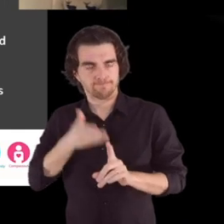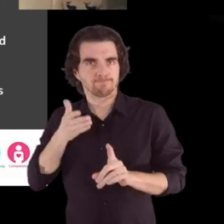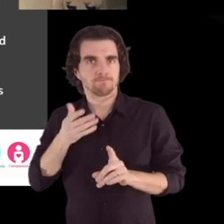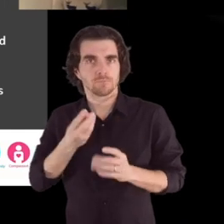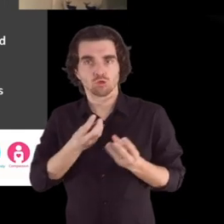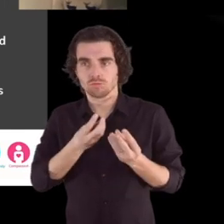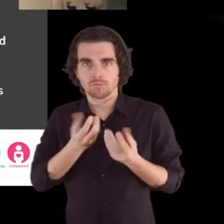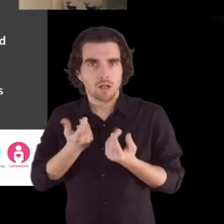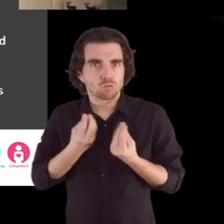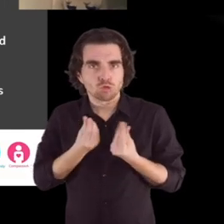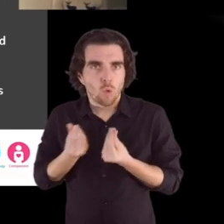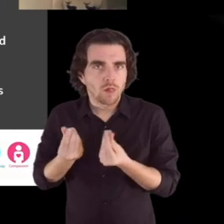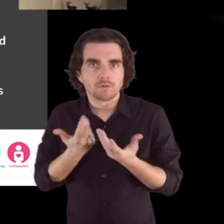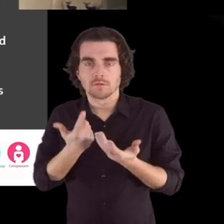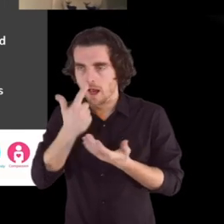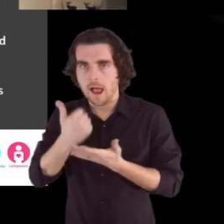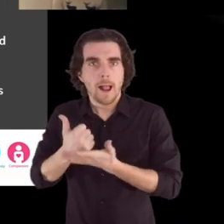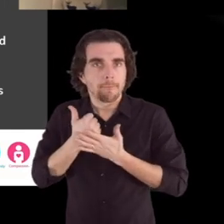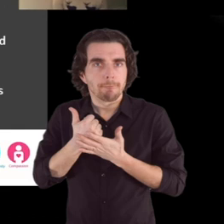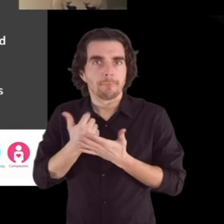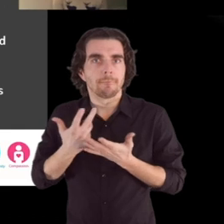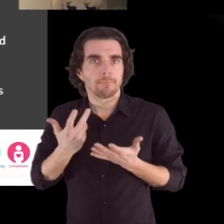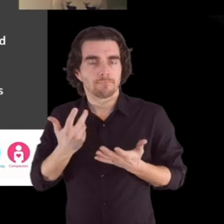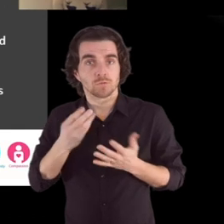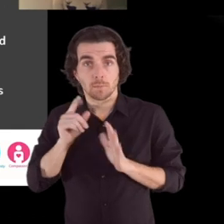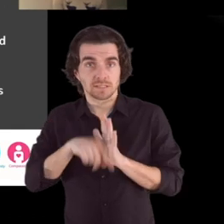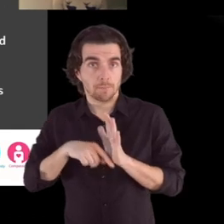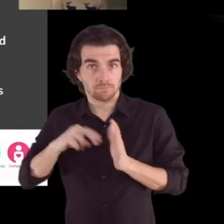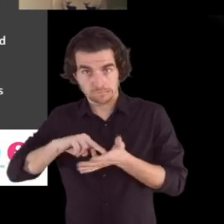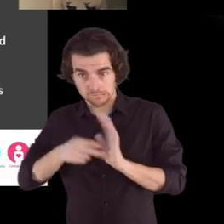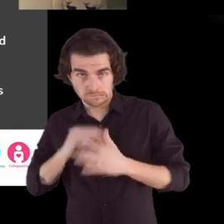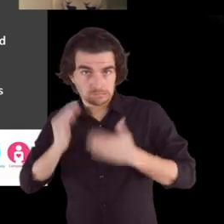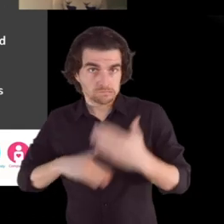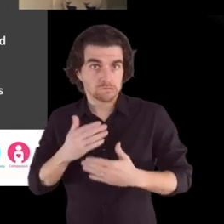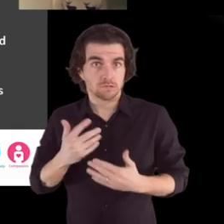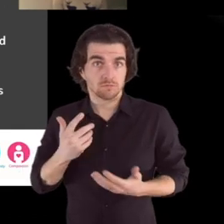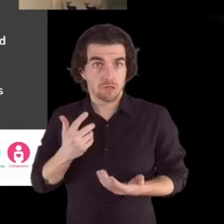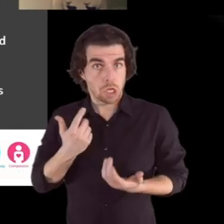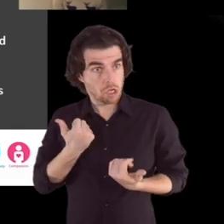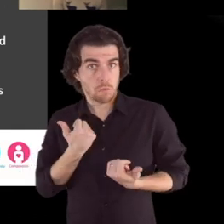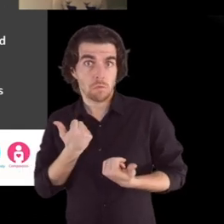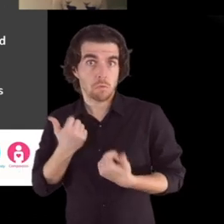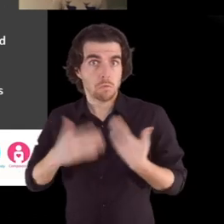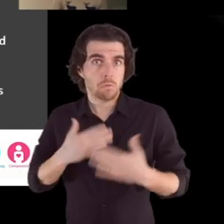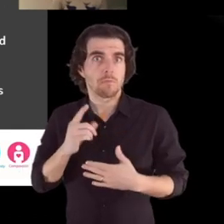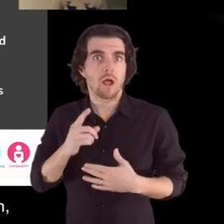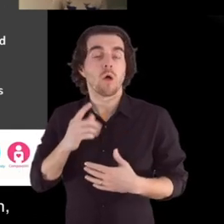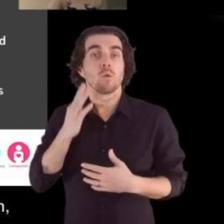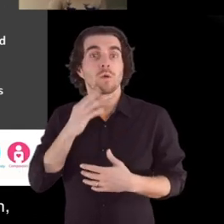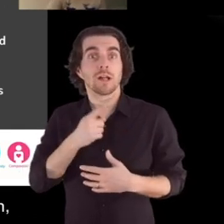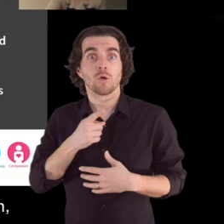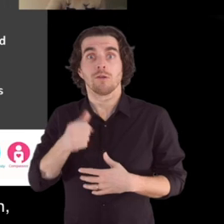on, it's really important to recognize how some of our responses can be more helpful than others. So, you know, while sometimes some strategies might seem